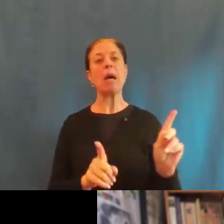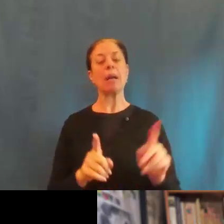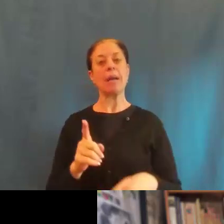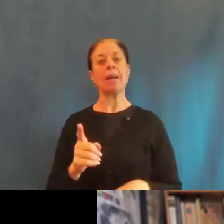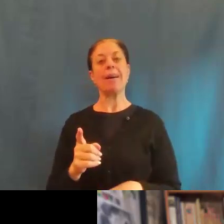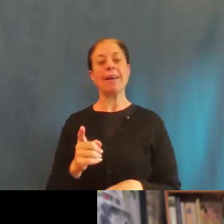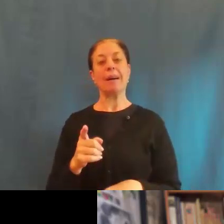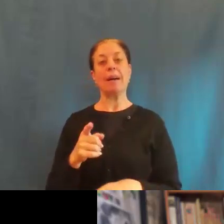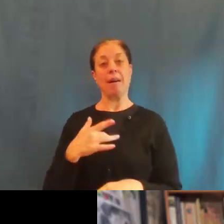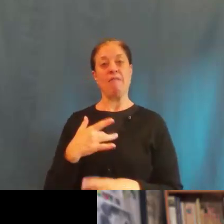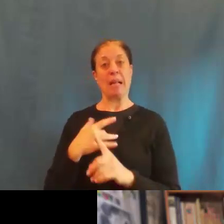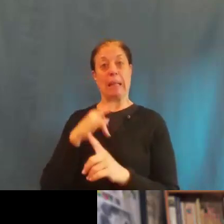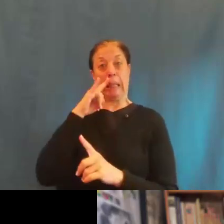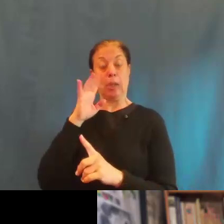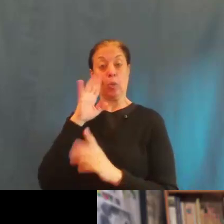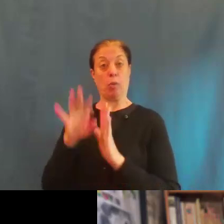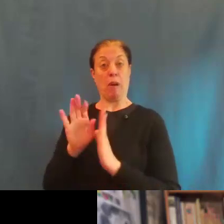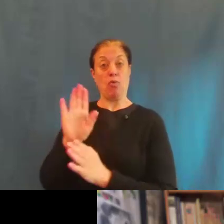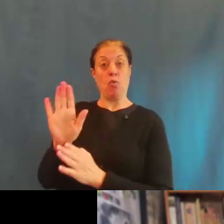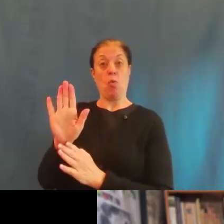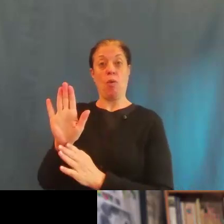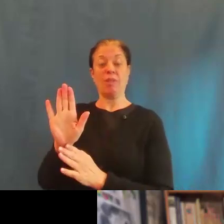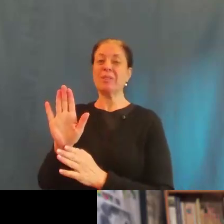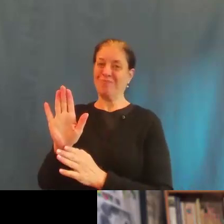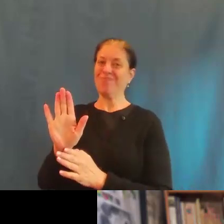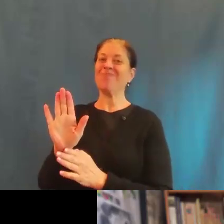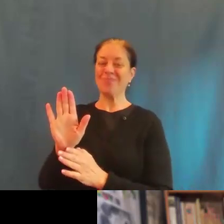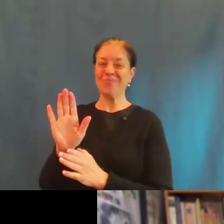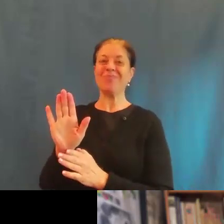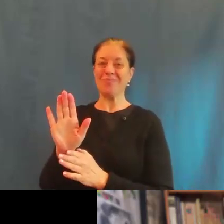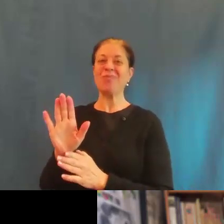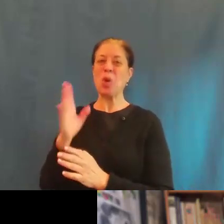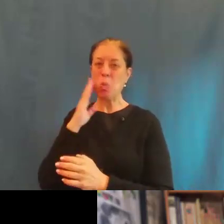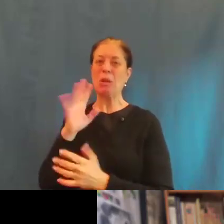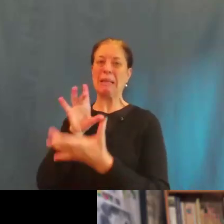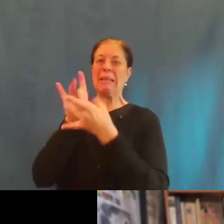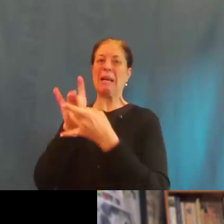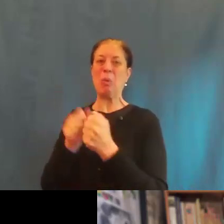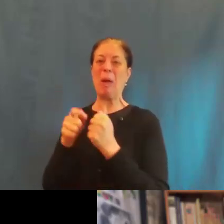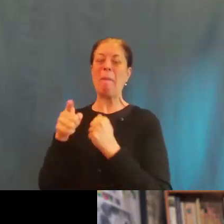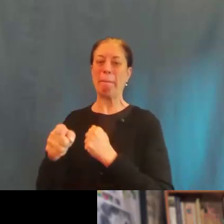do think that kids are going to find this one, and it will speak to them.